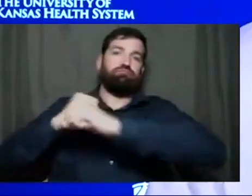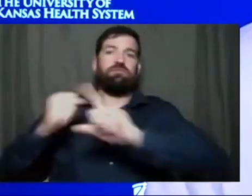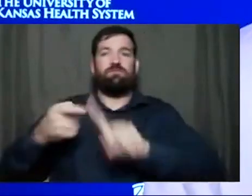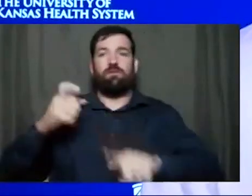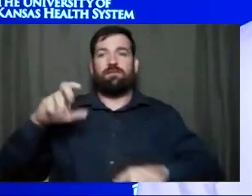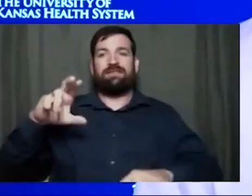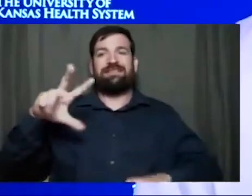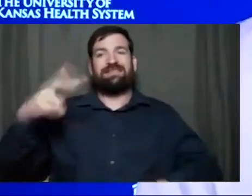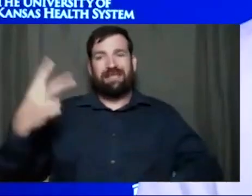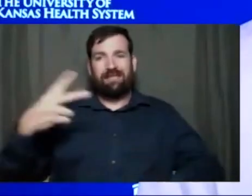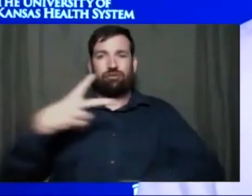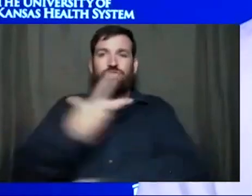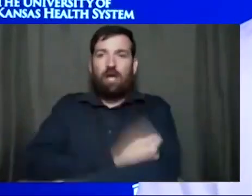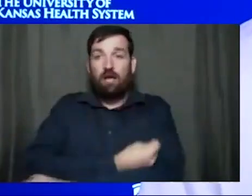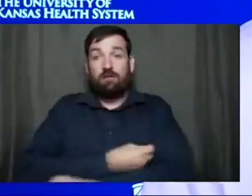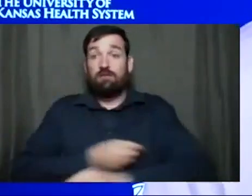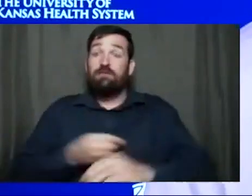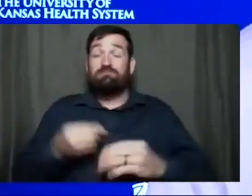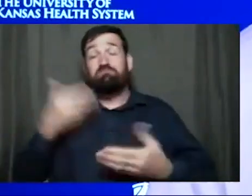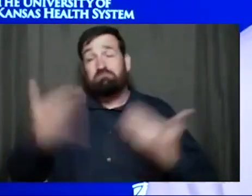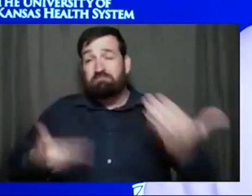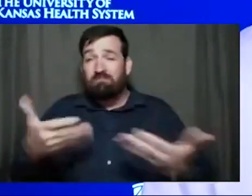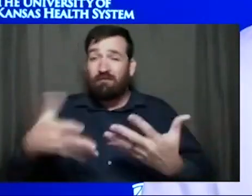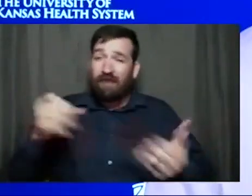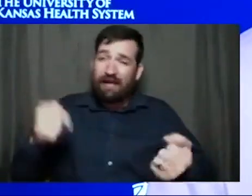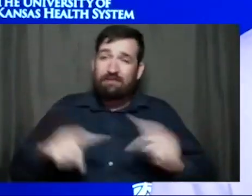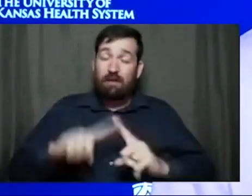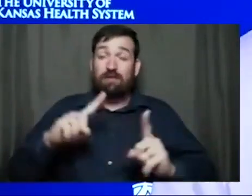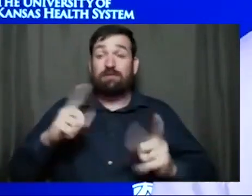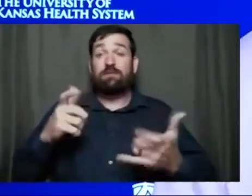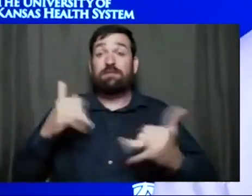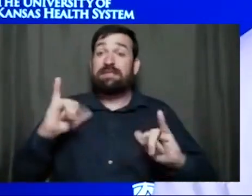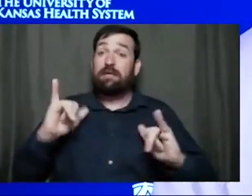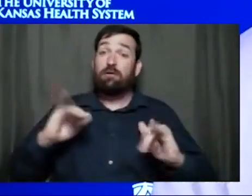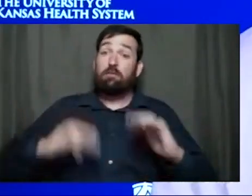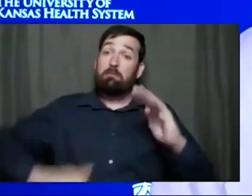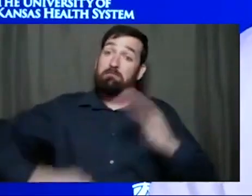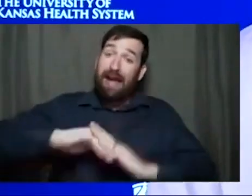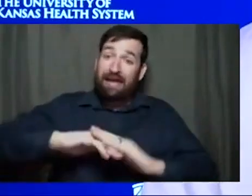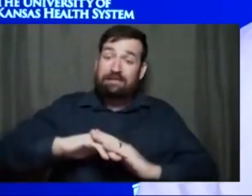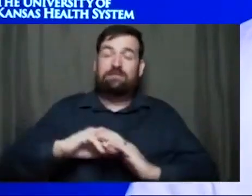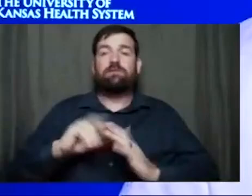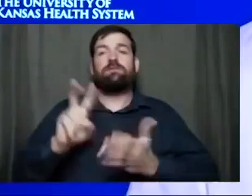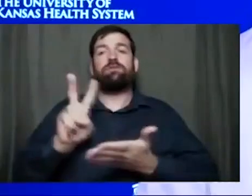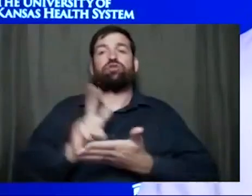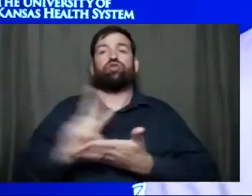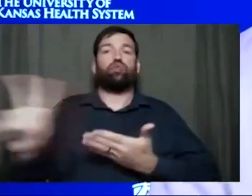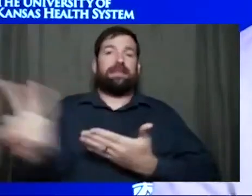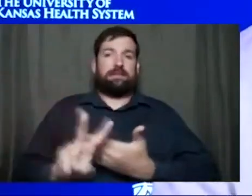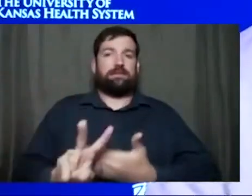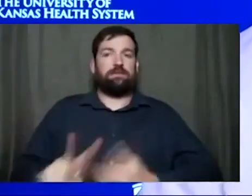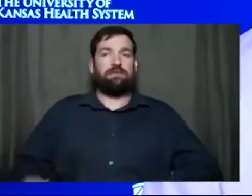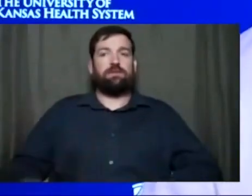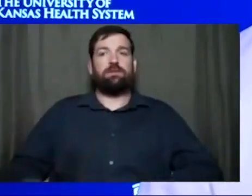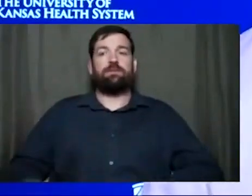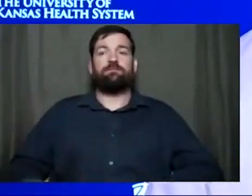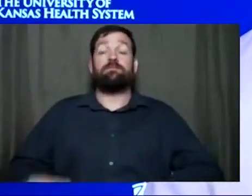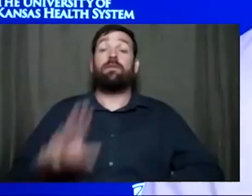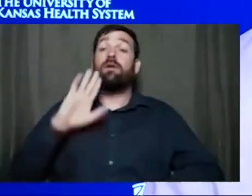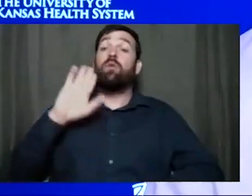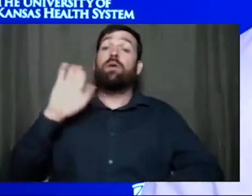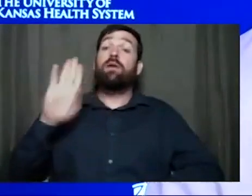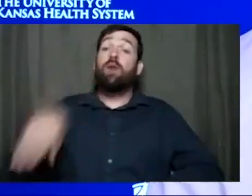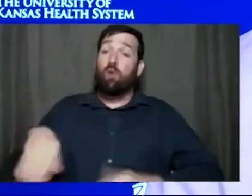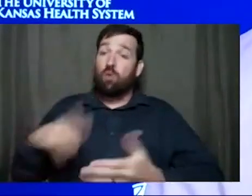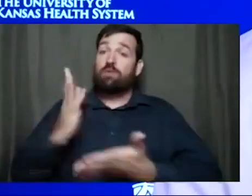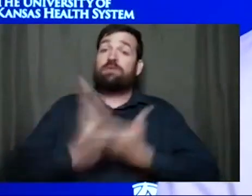fairly quickly, but still maximal protection would be considered 2 weeks afterward. We know that in some of the booster studies, again, so